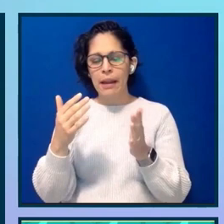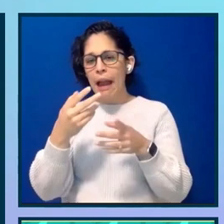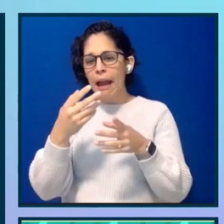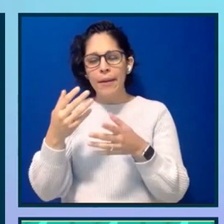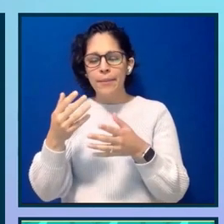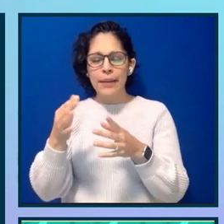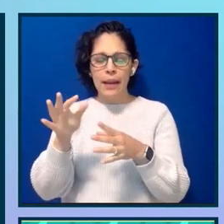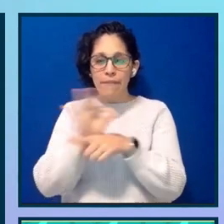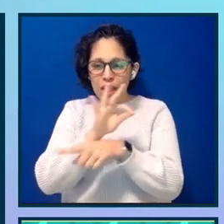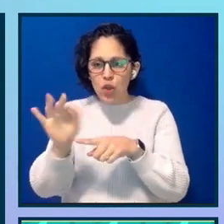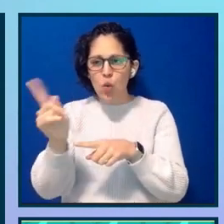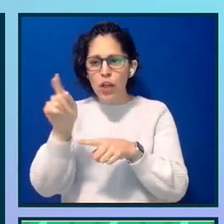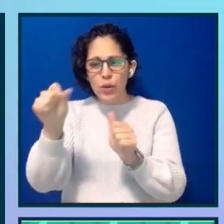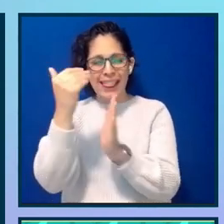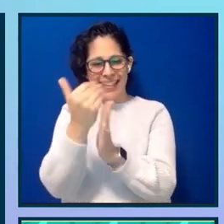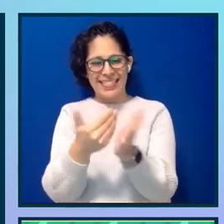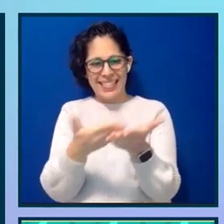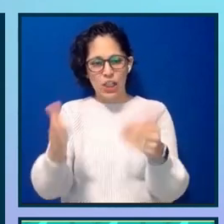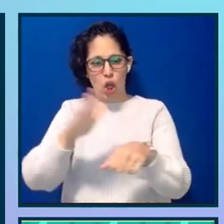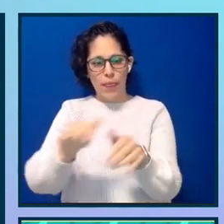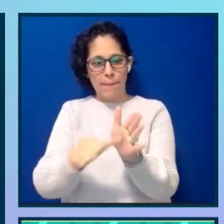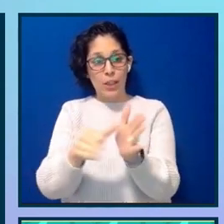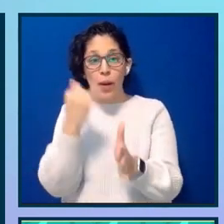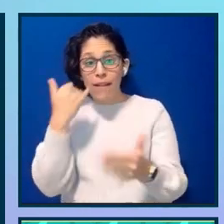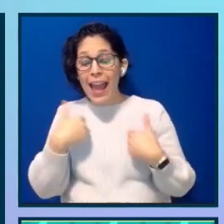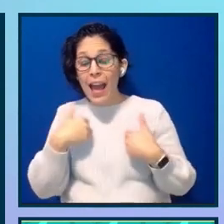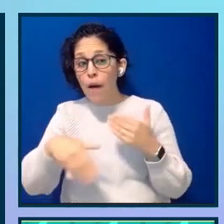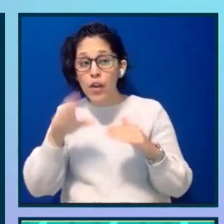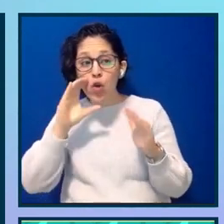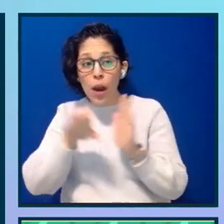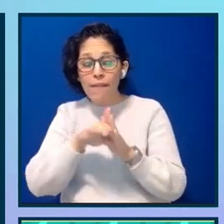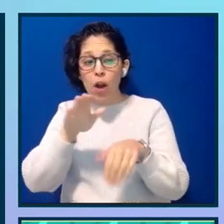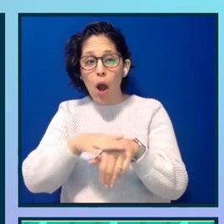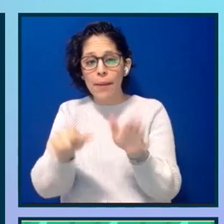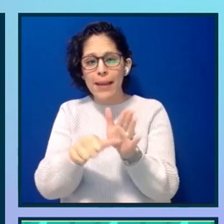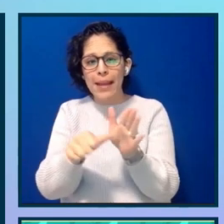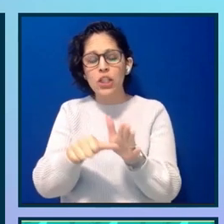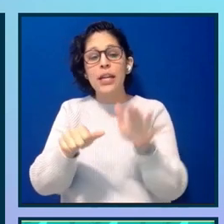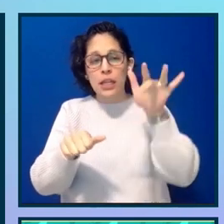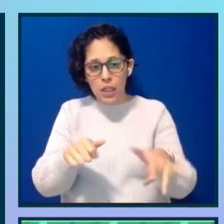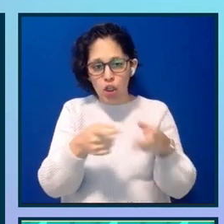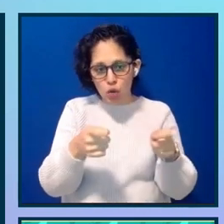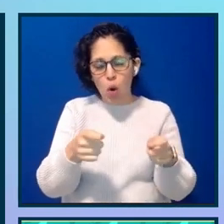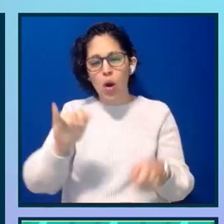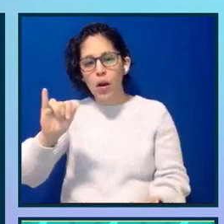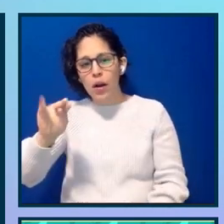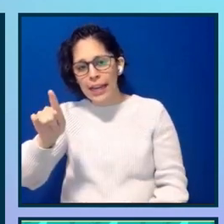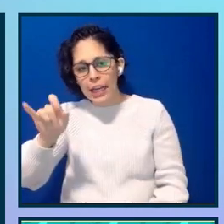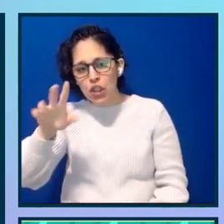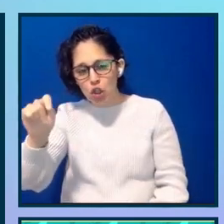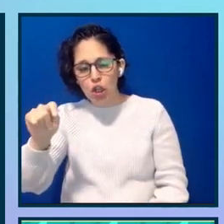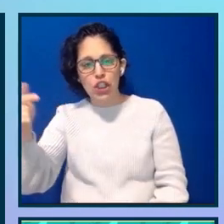example, if I had wanted to get all the graphics on the page, I could do Control Insert G. Select a